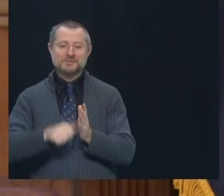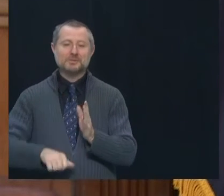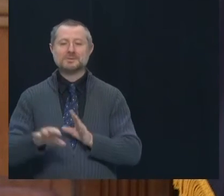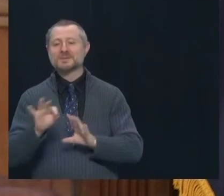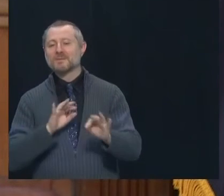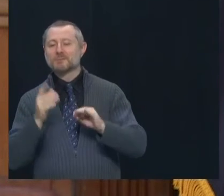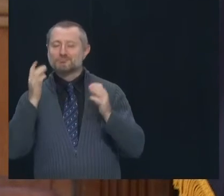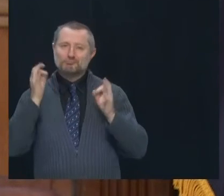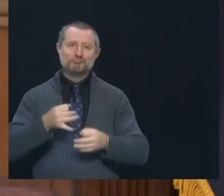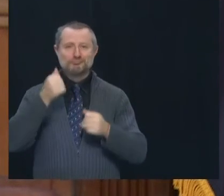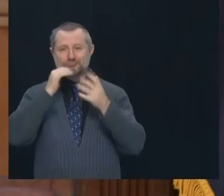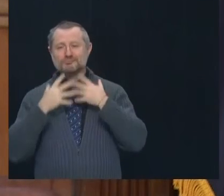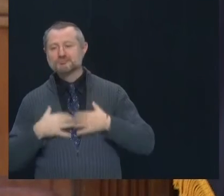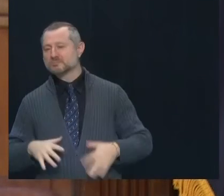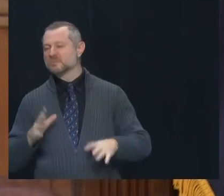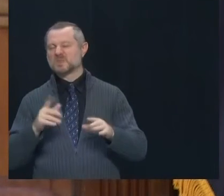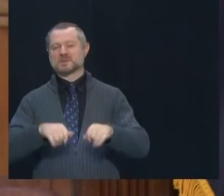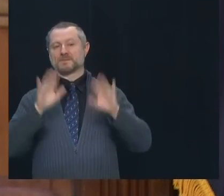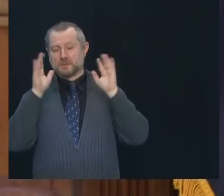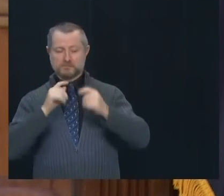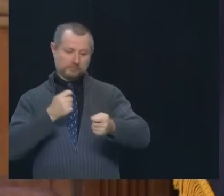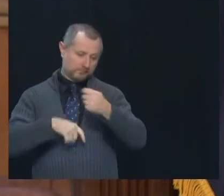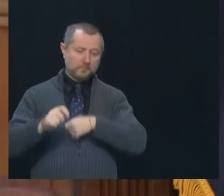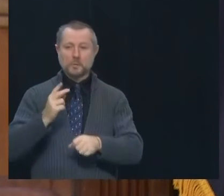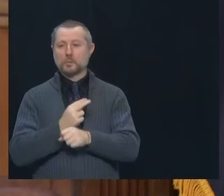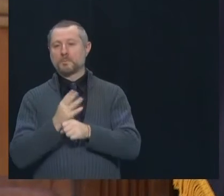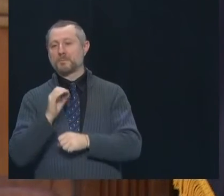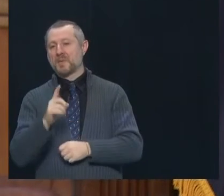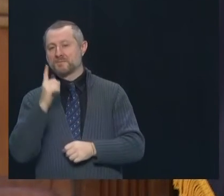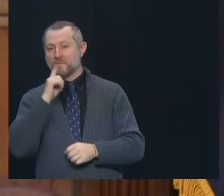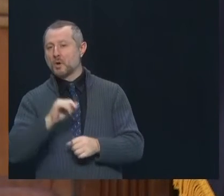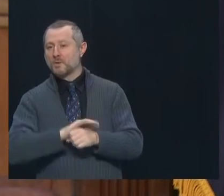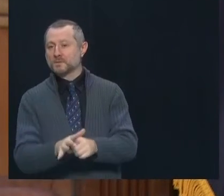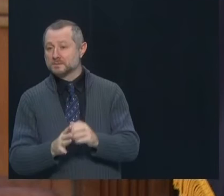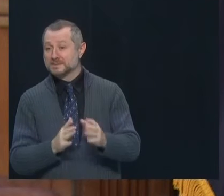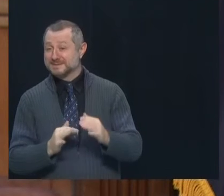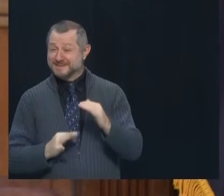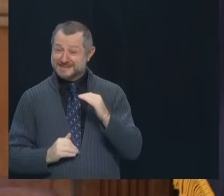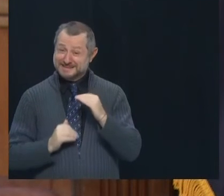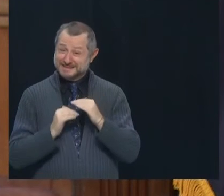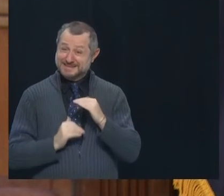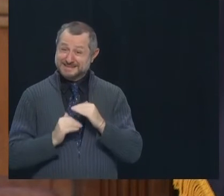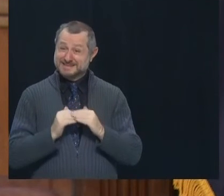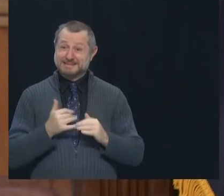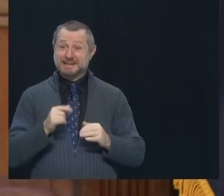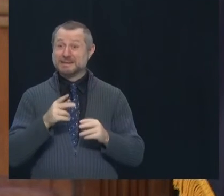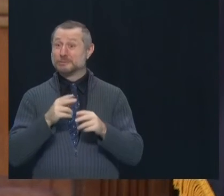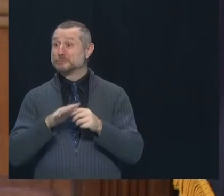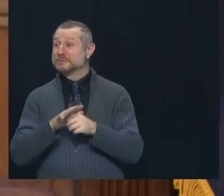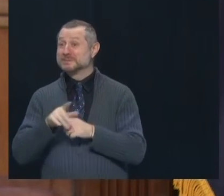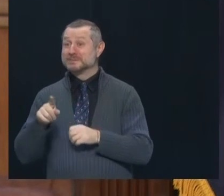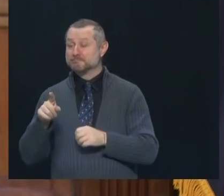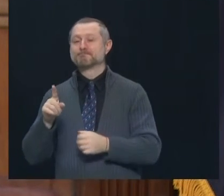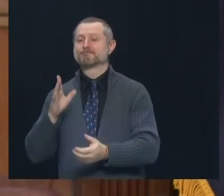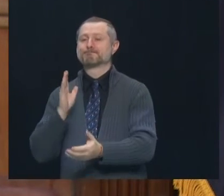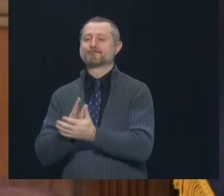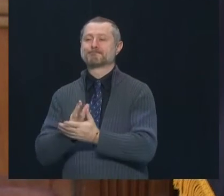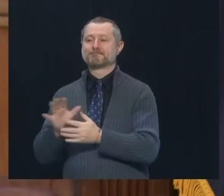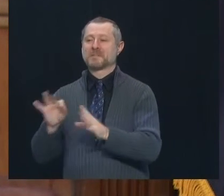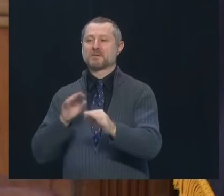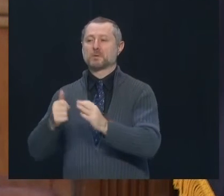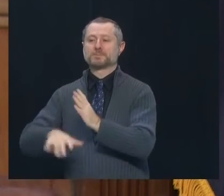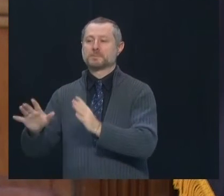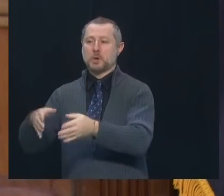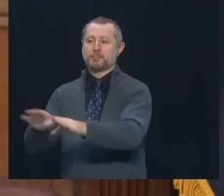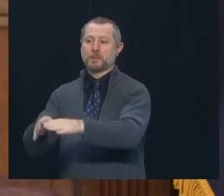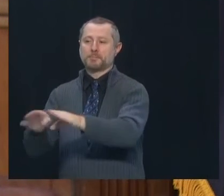If we get close to max in any other region, we will end elective surgery. At this point,